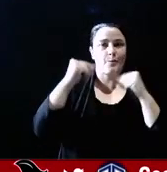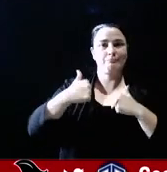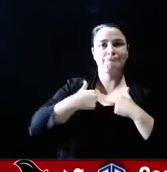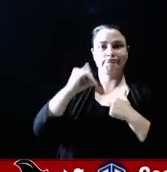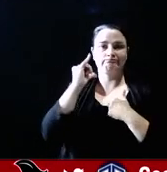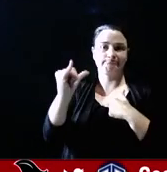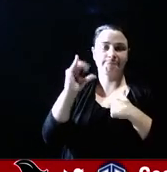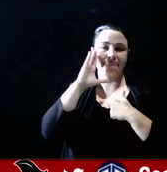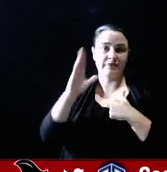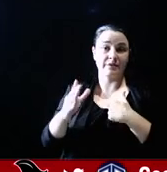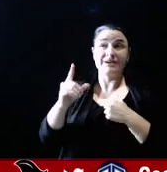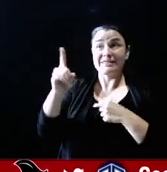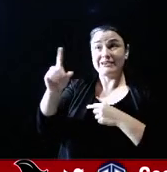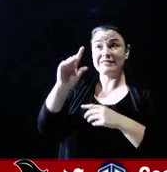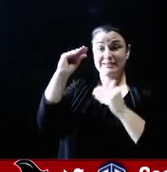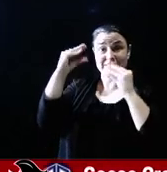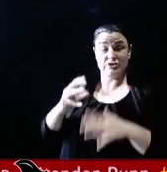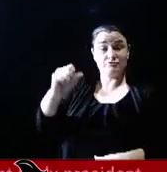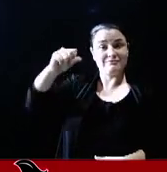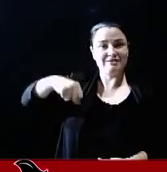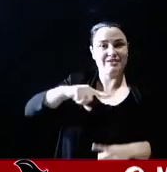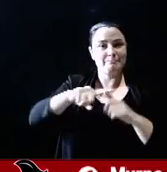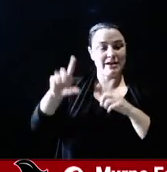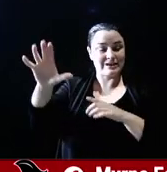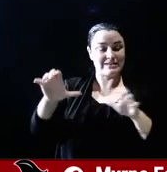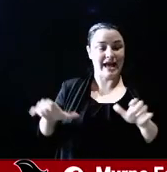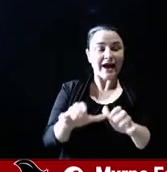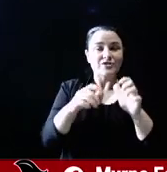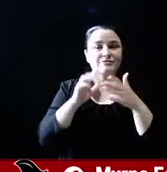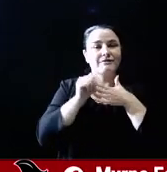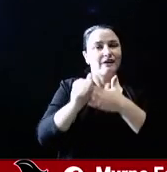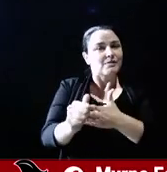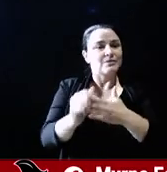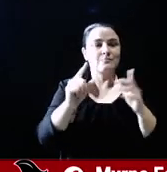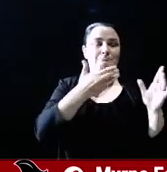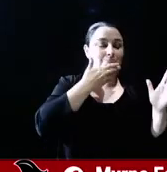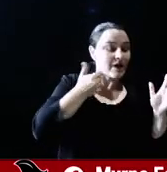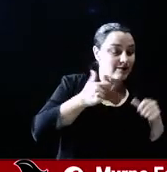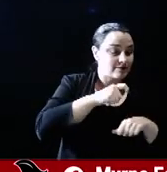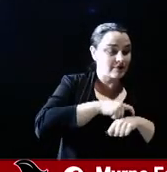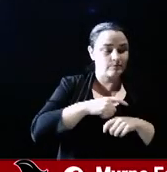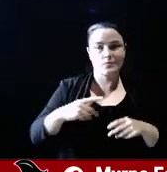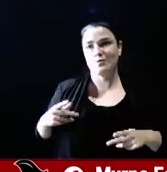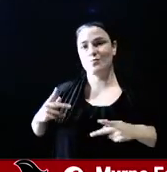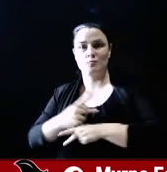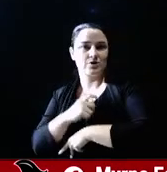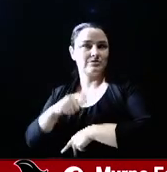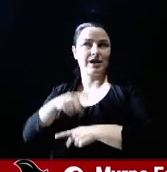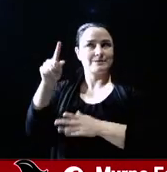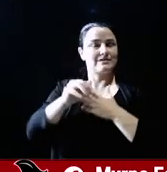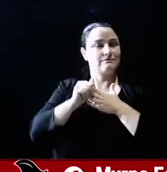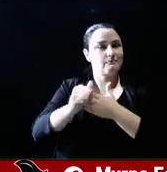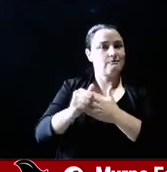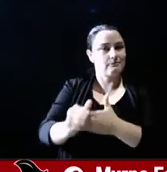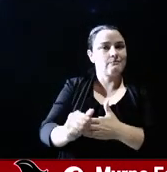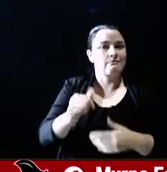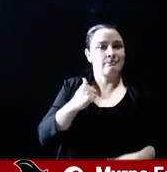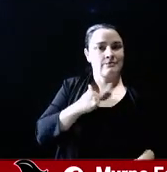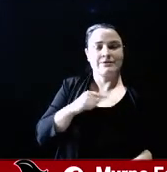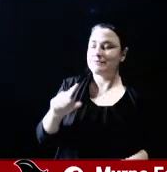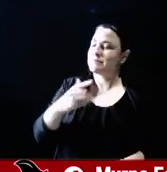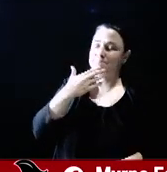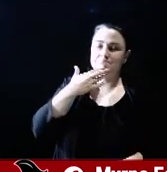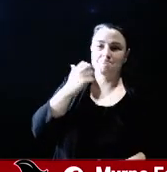actions have constantly guided me throughout the best and worst times of high school, and I could never have asked for a better teacher than he.